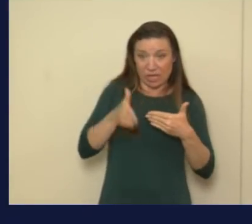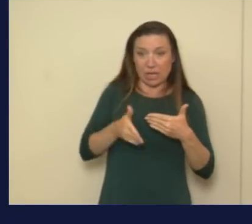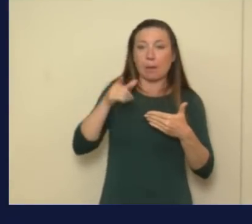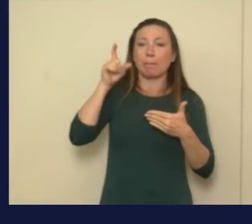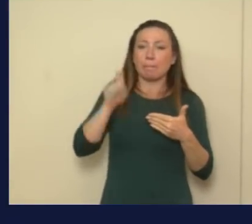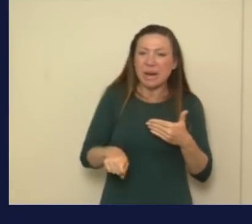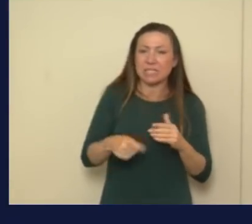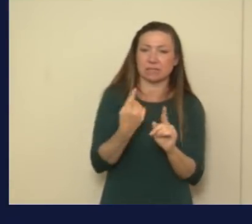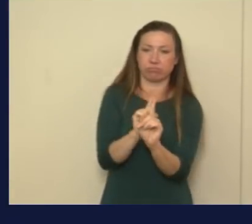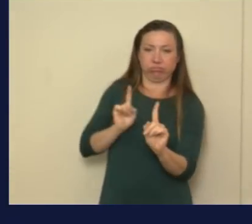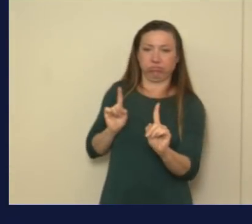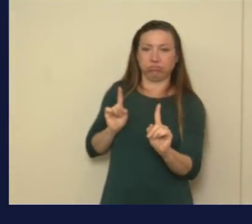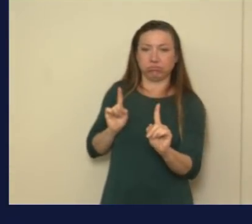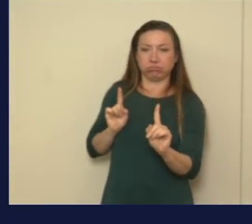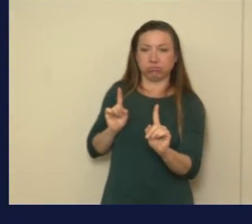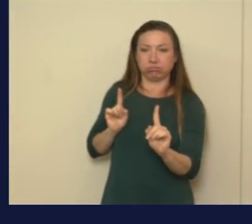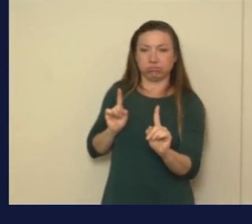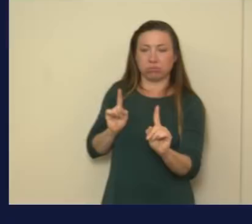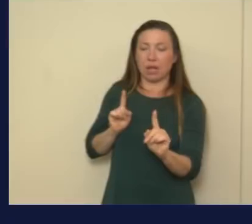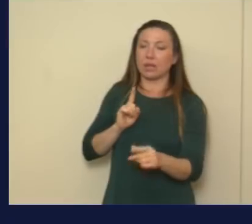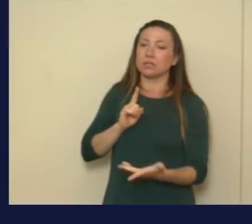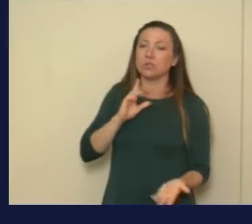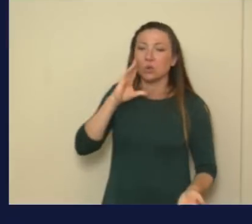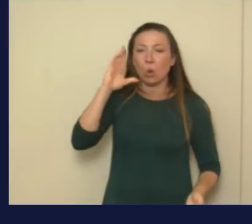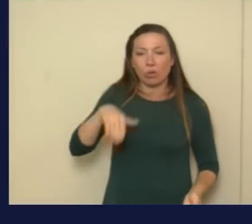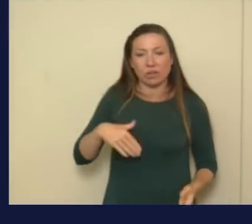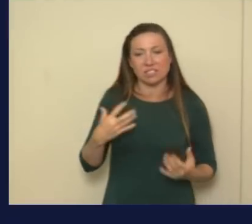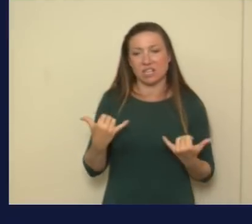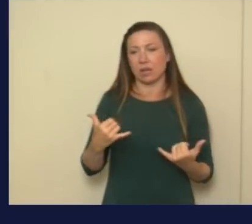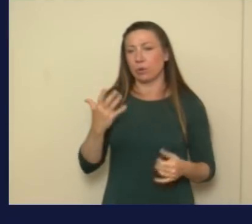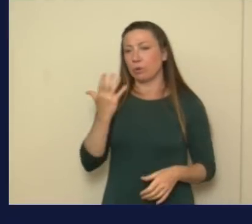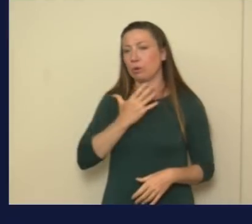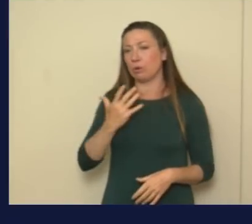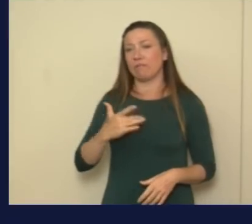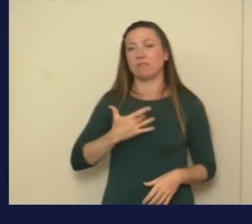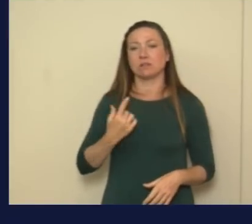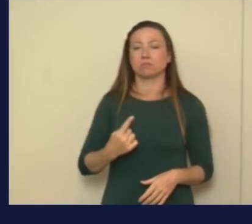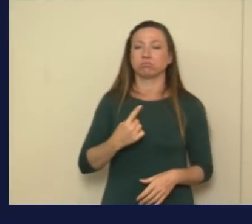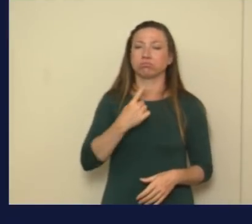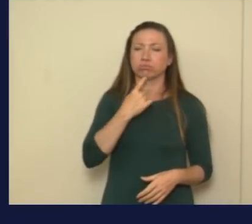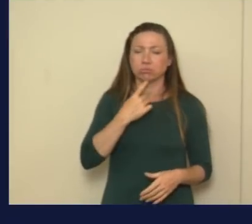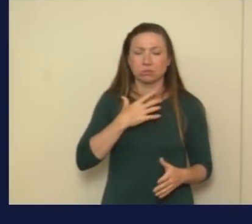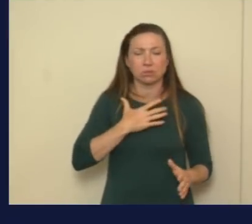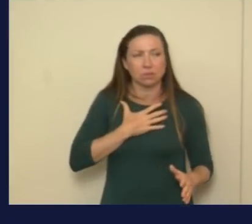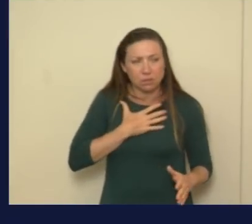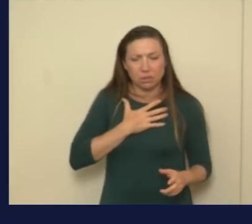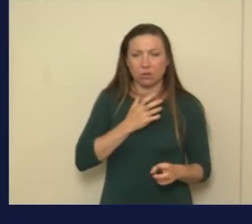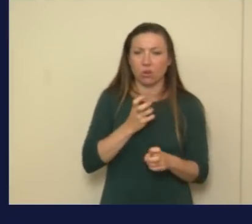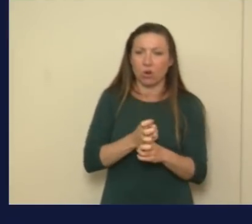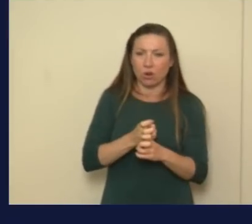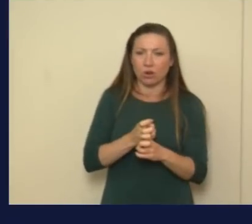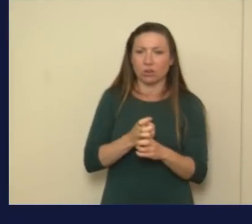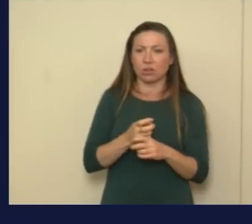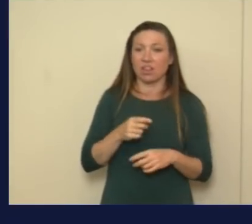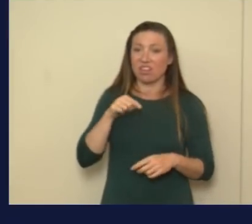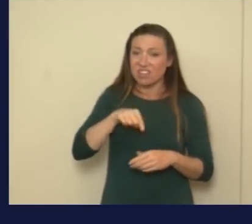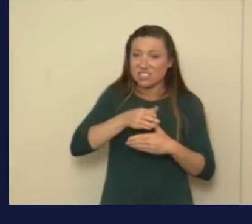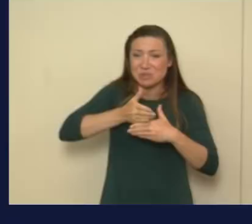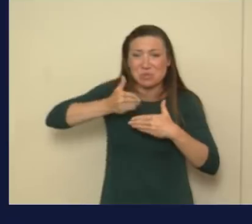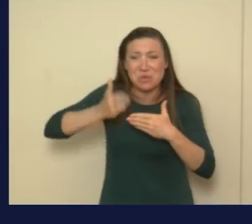am sure that's going to be the hardest news to hear today. That what we do for the Independence Weekend, what we've done